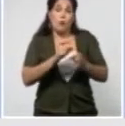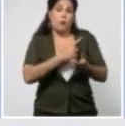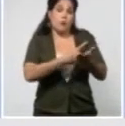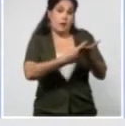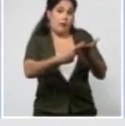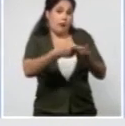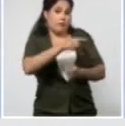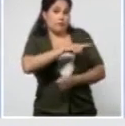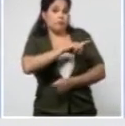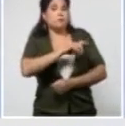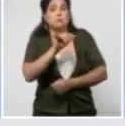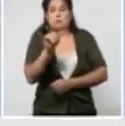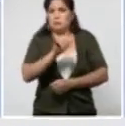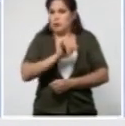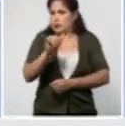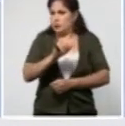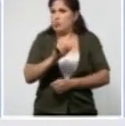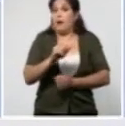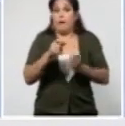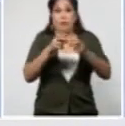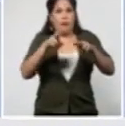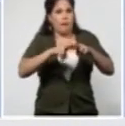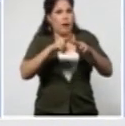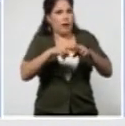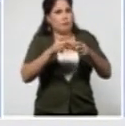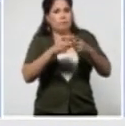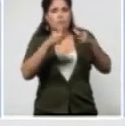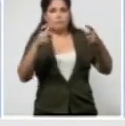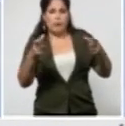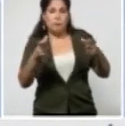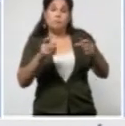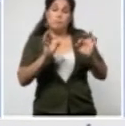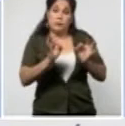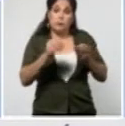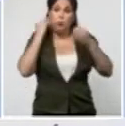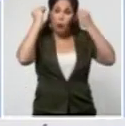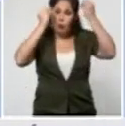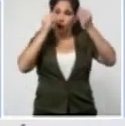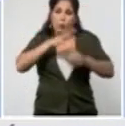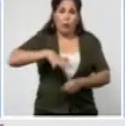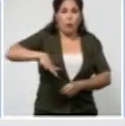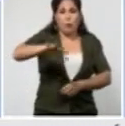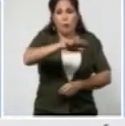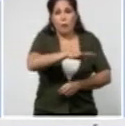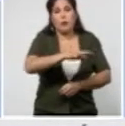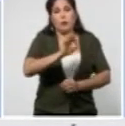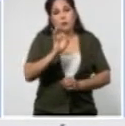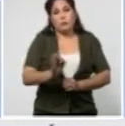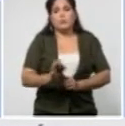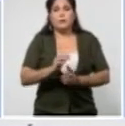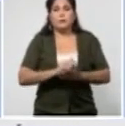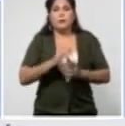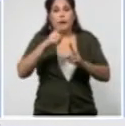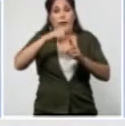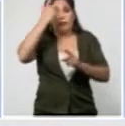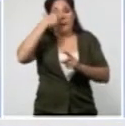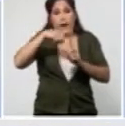15 days, with a rate which now stands at